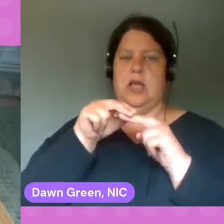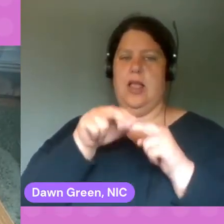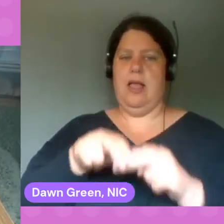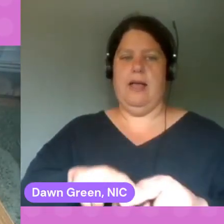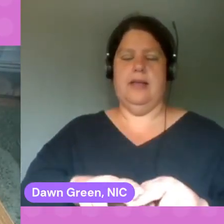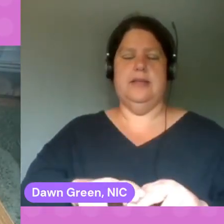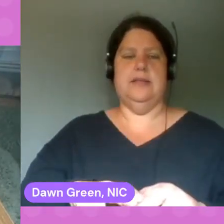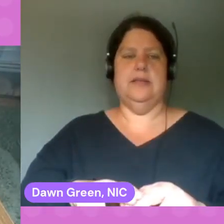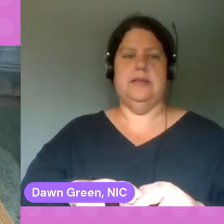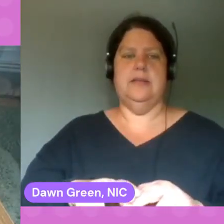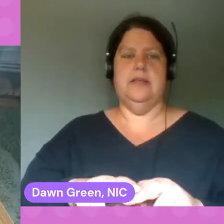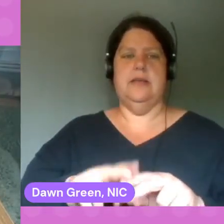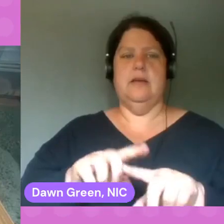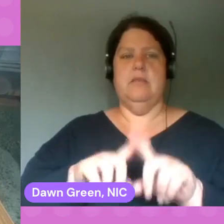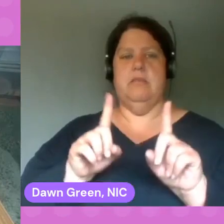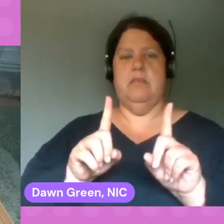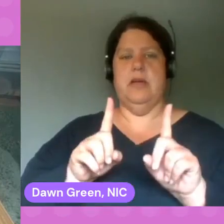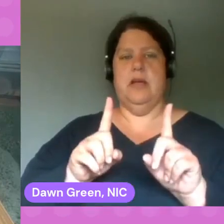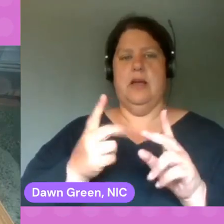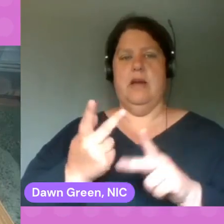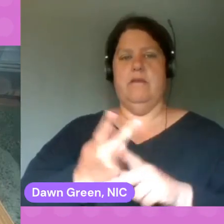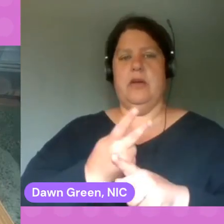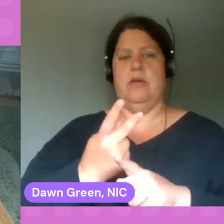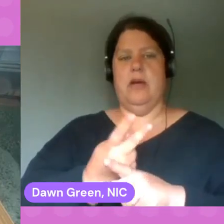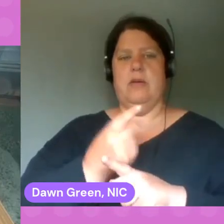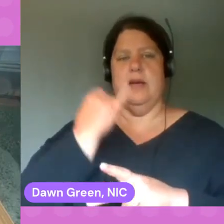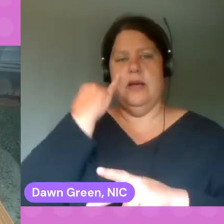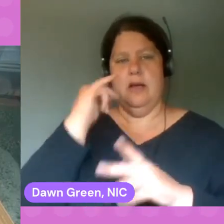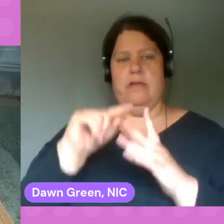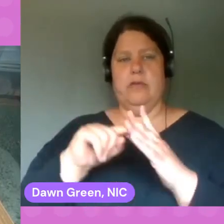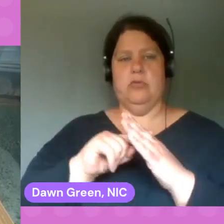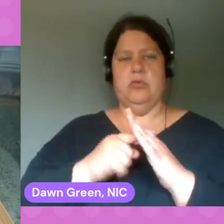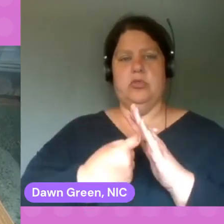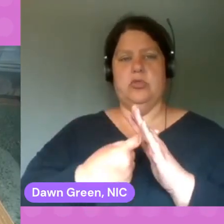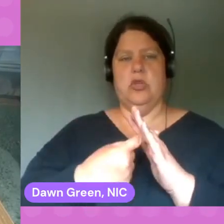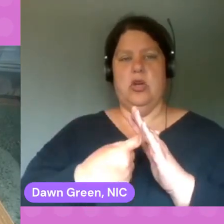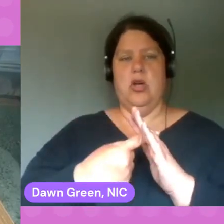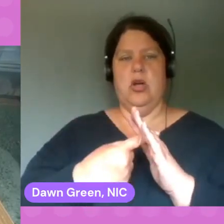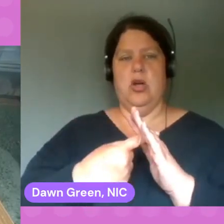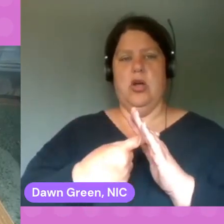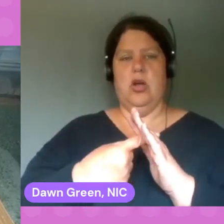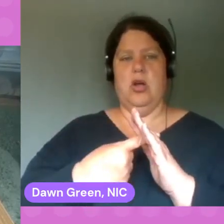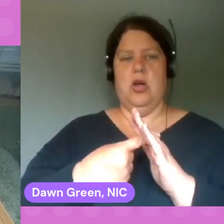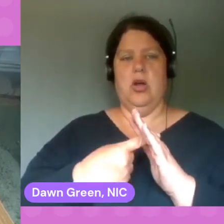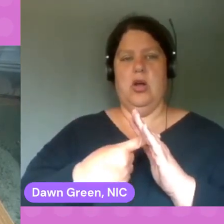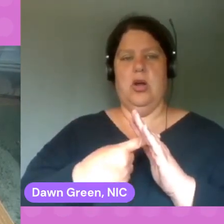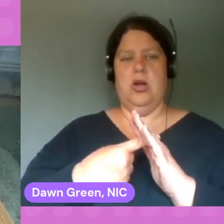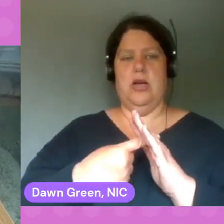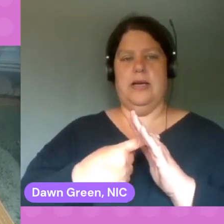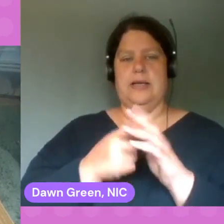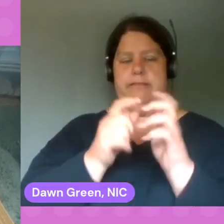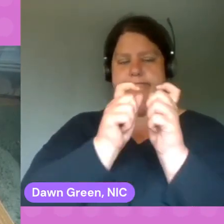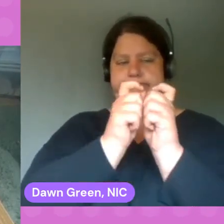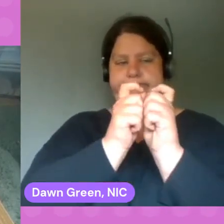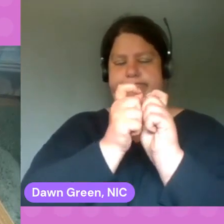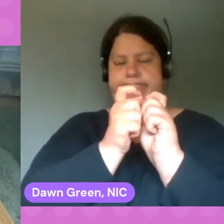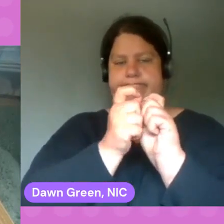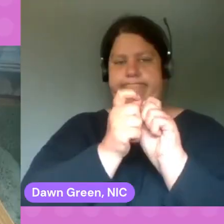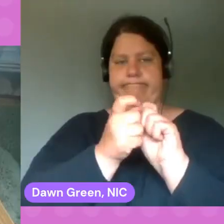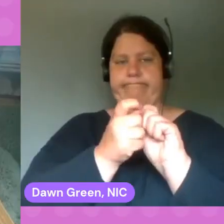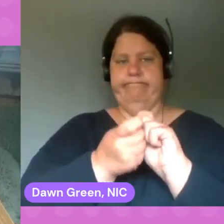here. But what I figured out is that if you start bending the sides of it, so if you start tinkering with the shape a little